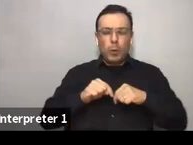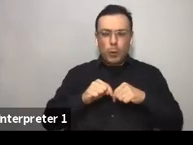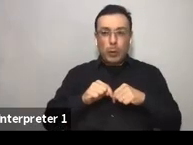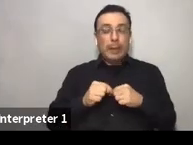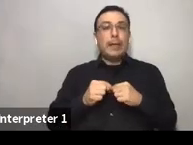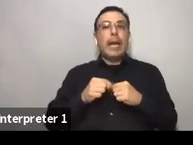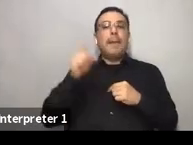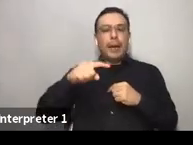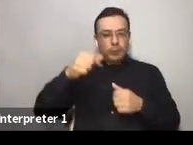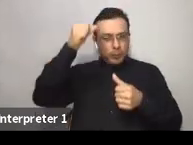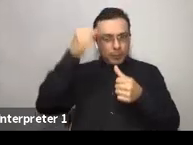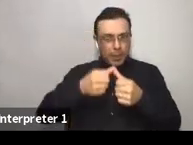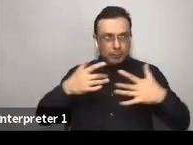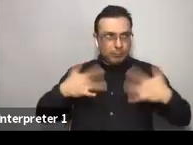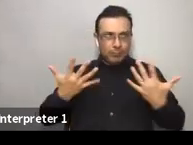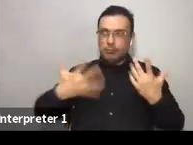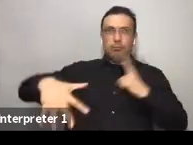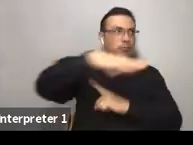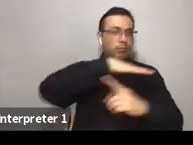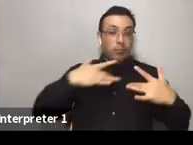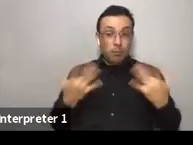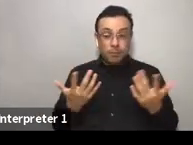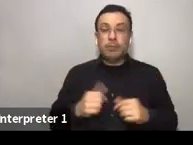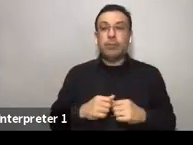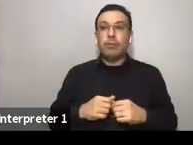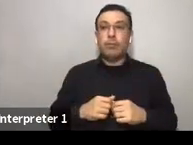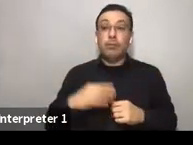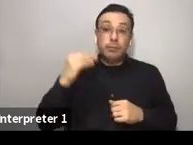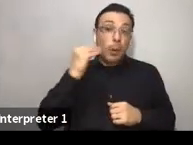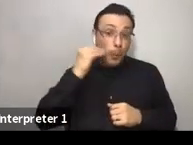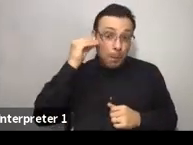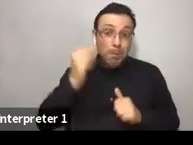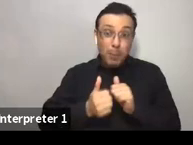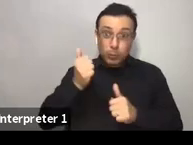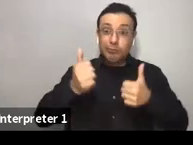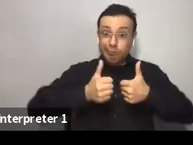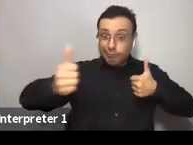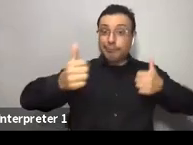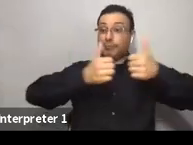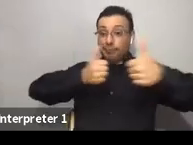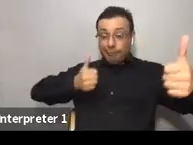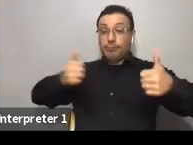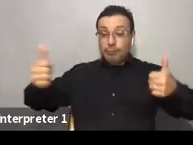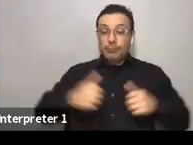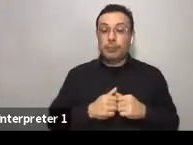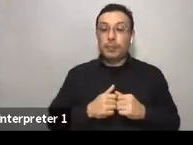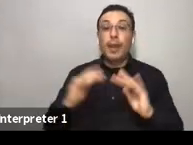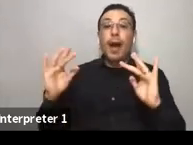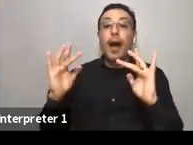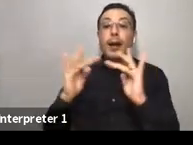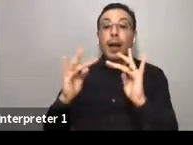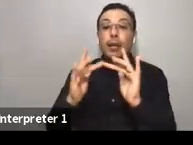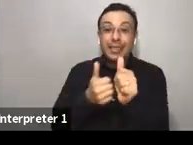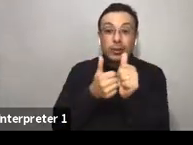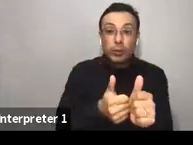home, with contact tracing, starting to happen, everything that's coming with the